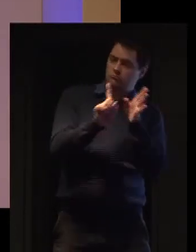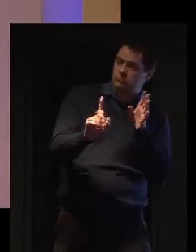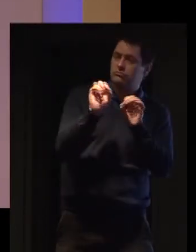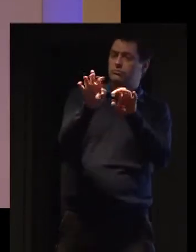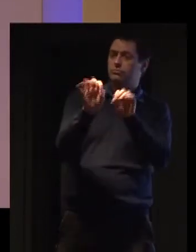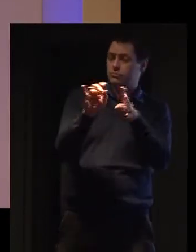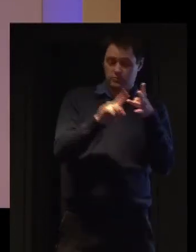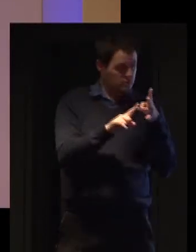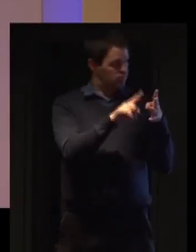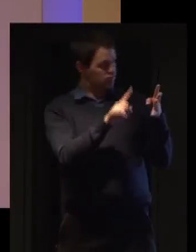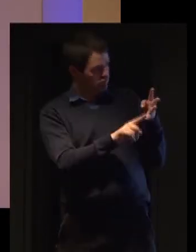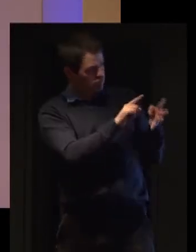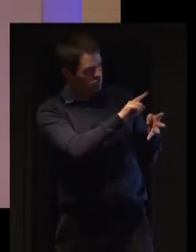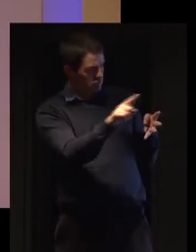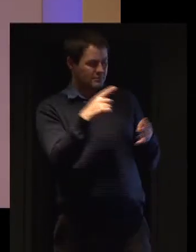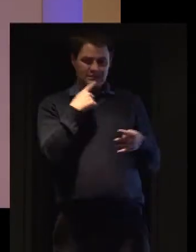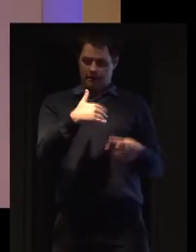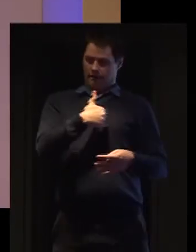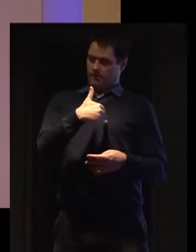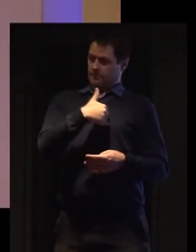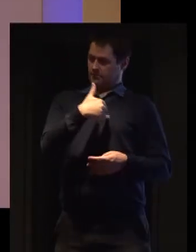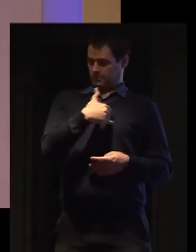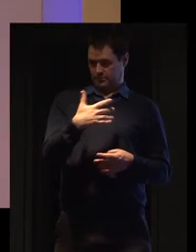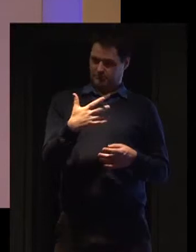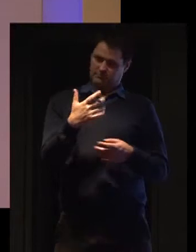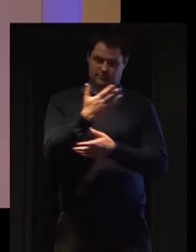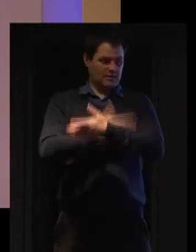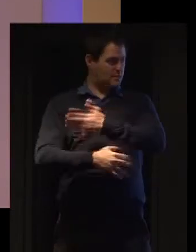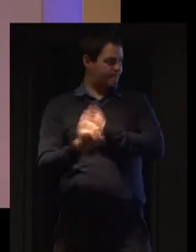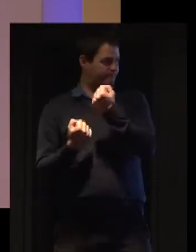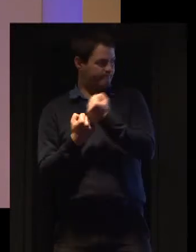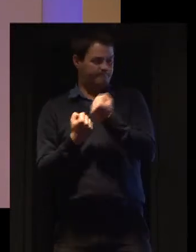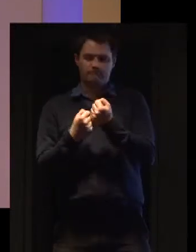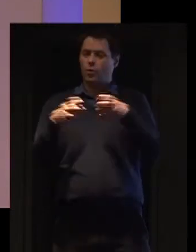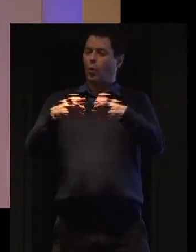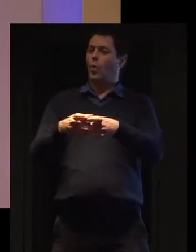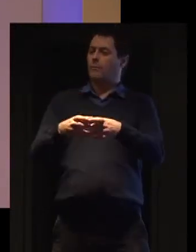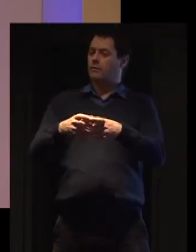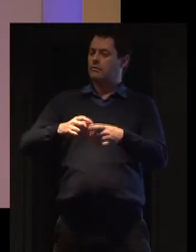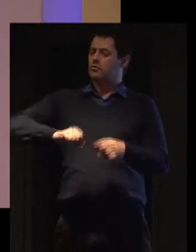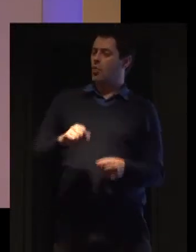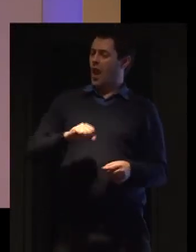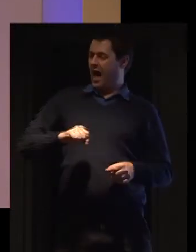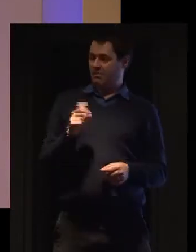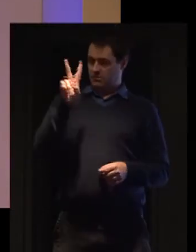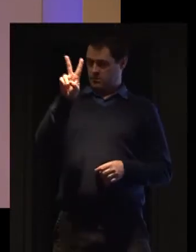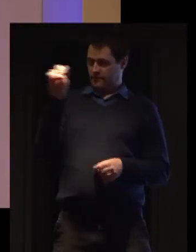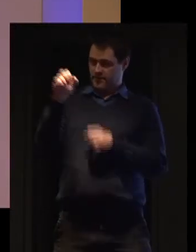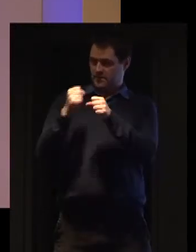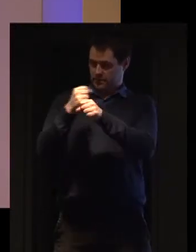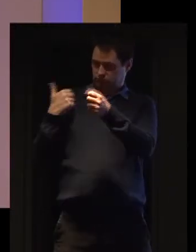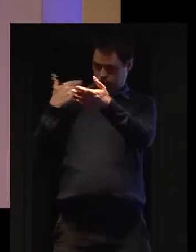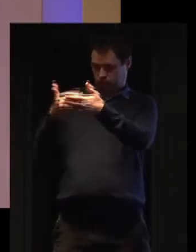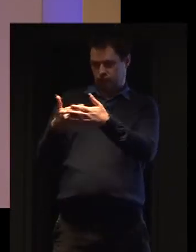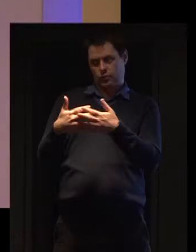minute. And I've mentioned Hearts Disabled Supporters Club in Scotland, which has been in place for 20 years, and